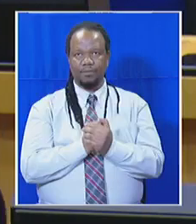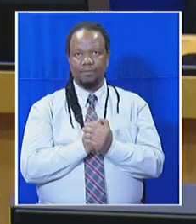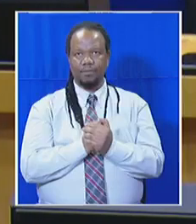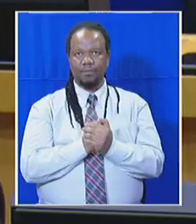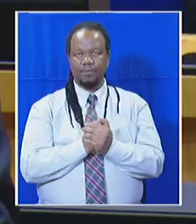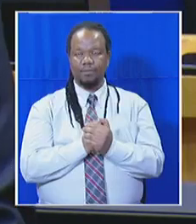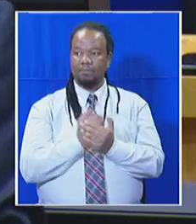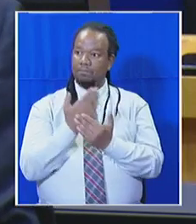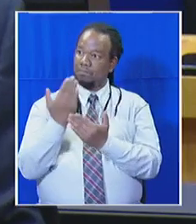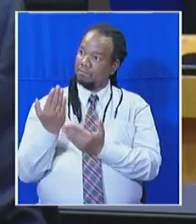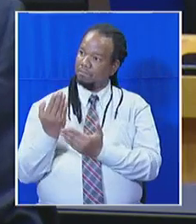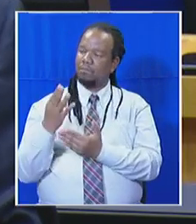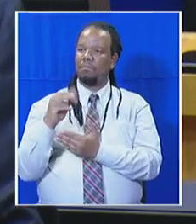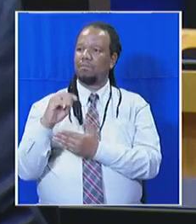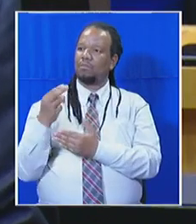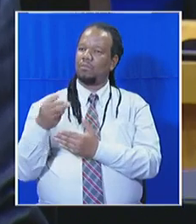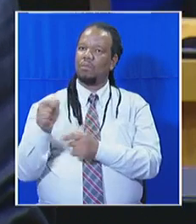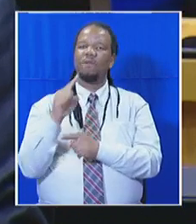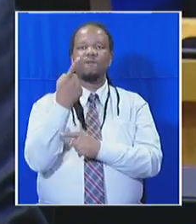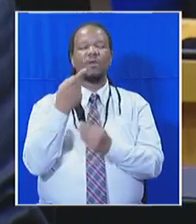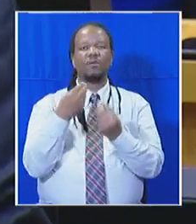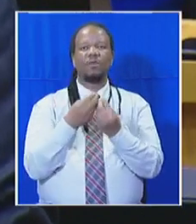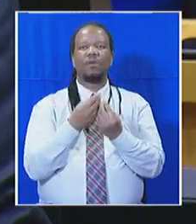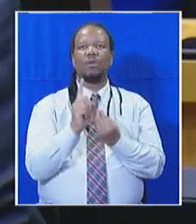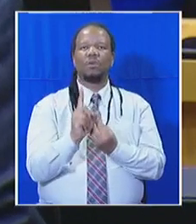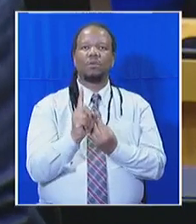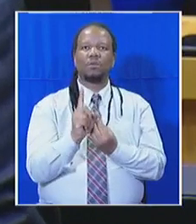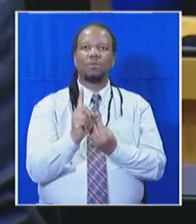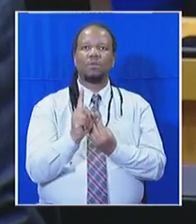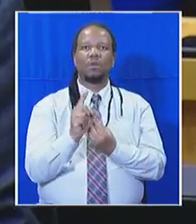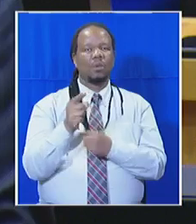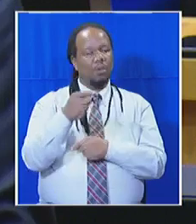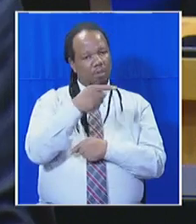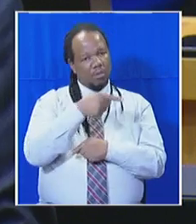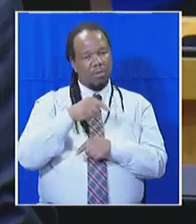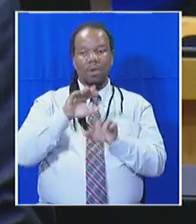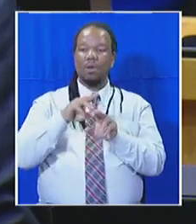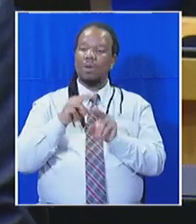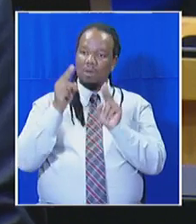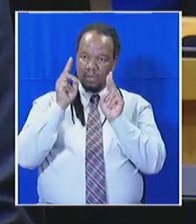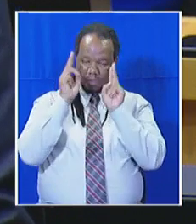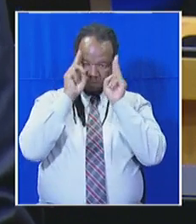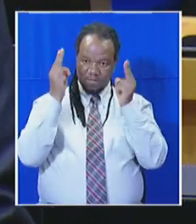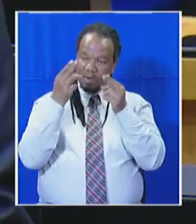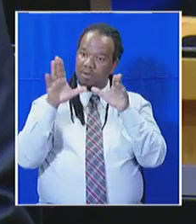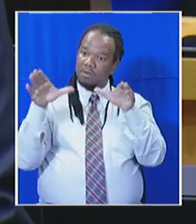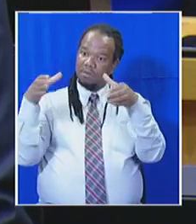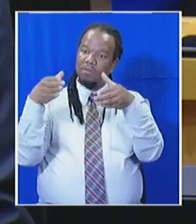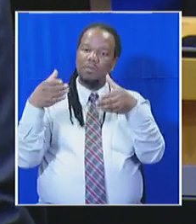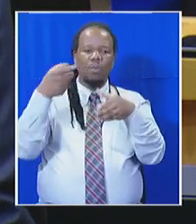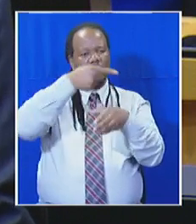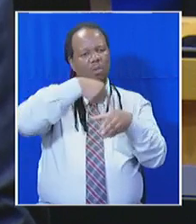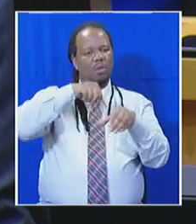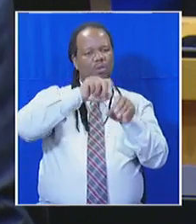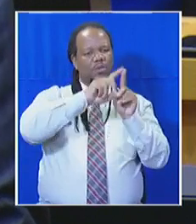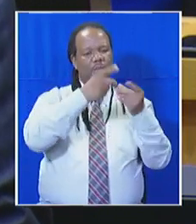lwakamchunu. The first thing is that we have agreed with the university community that